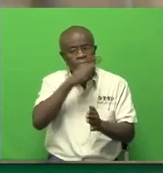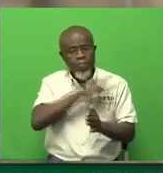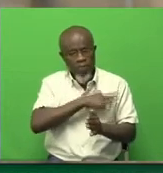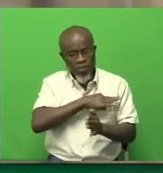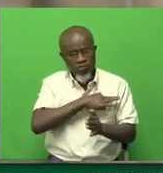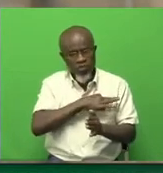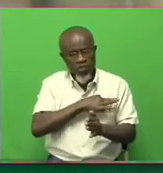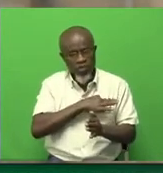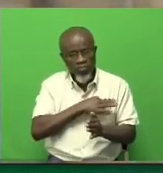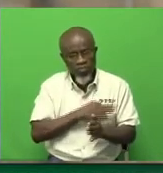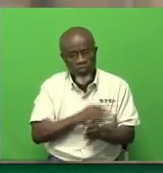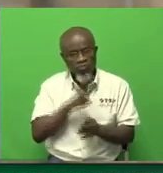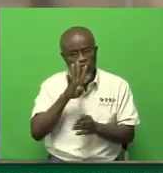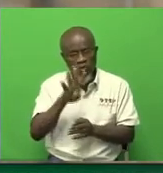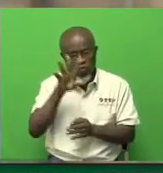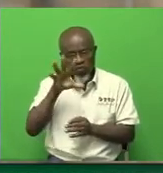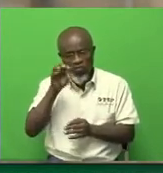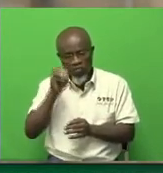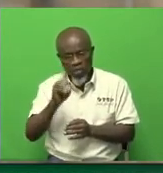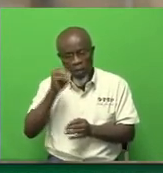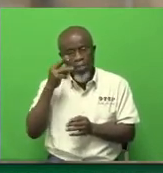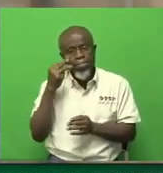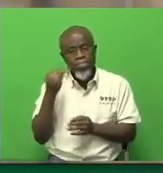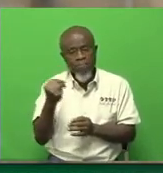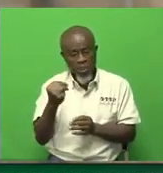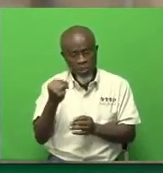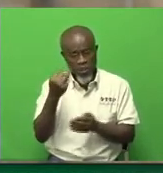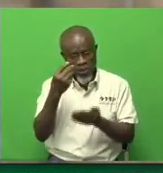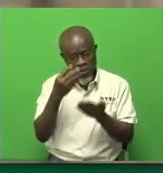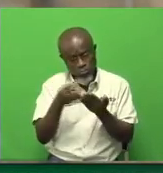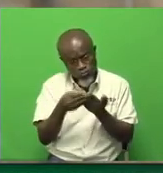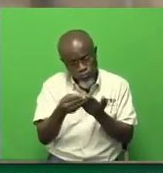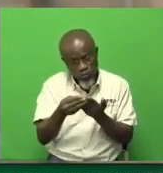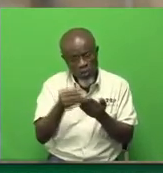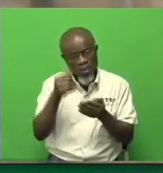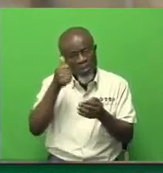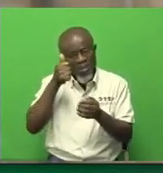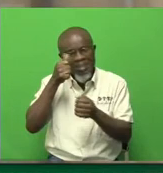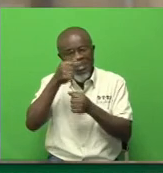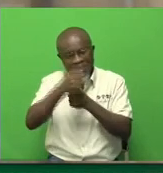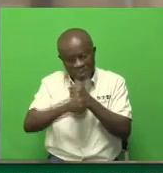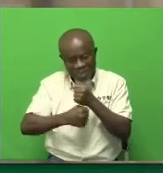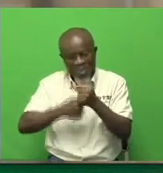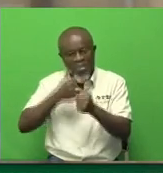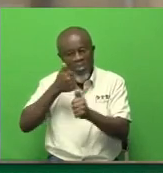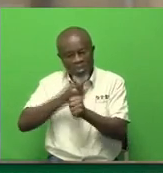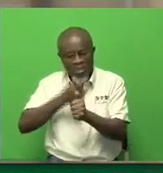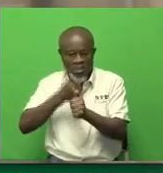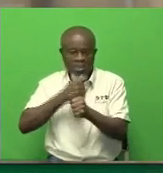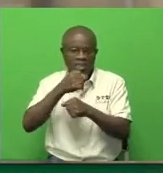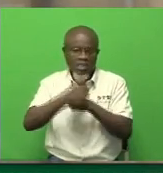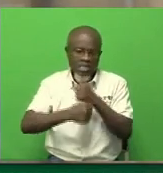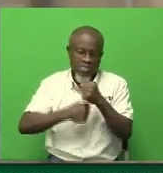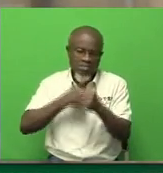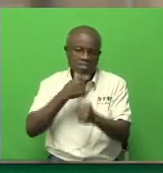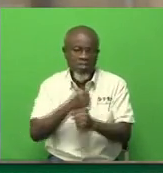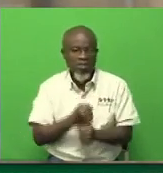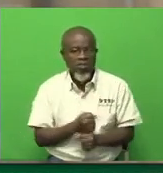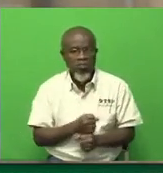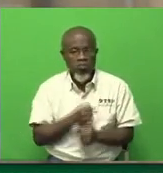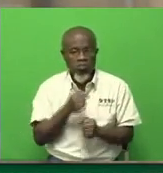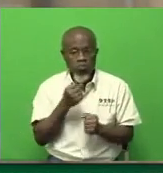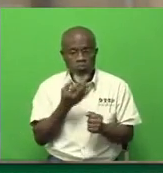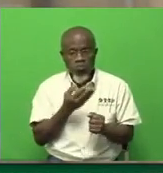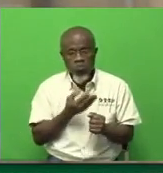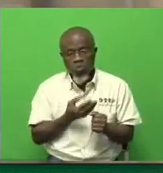450 million dollars annually we have increased the housing and Village